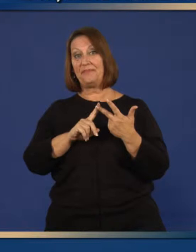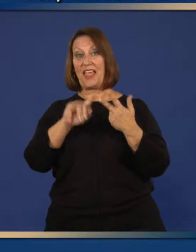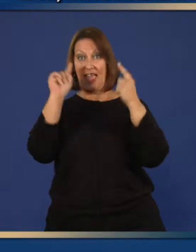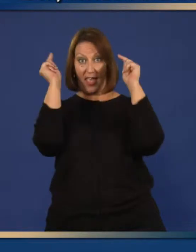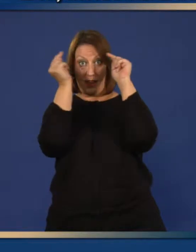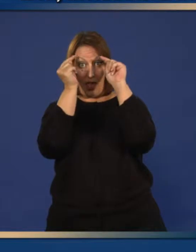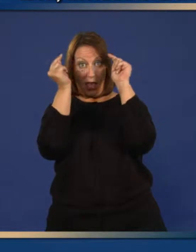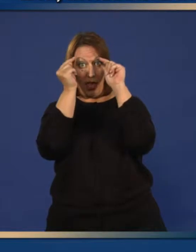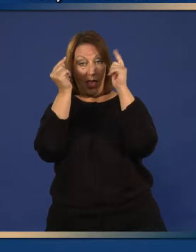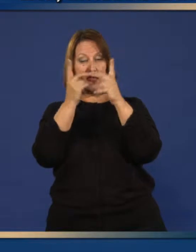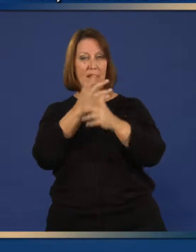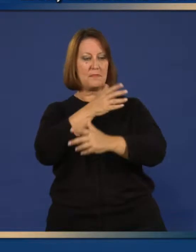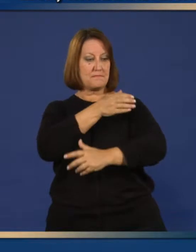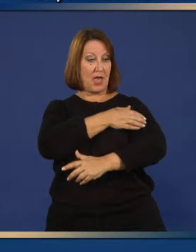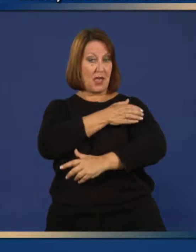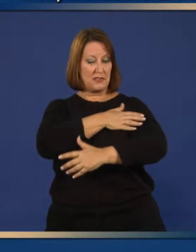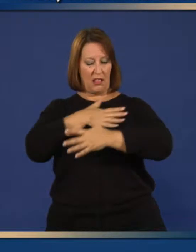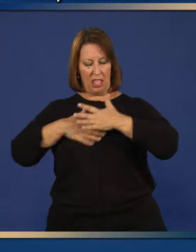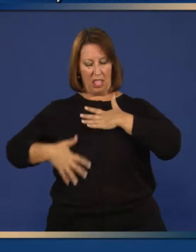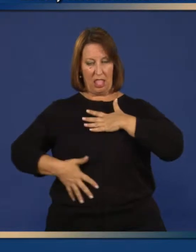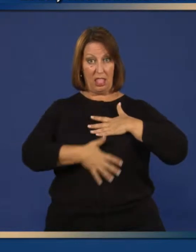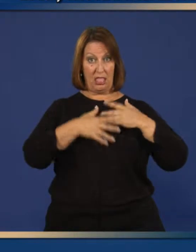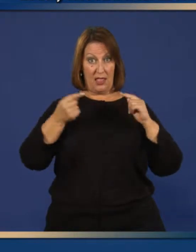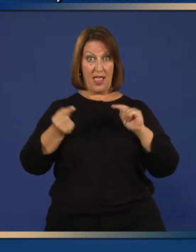headache and muscle aches,